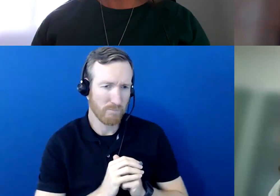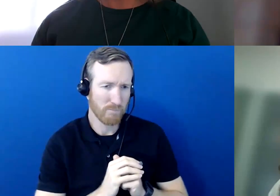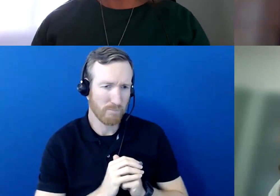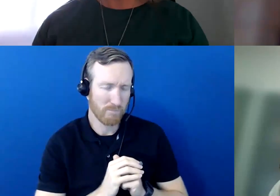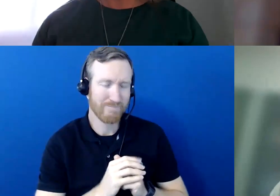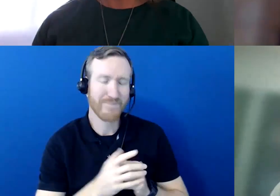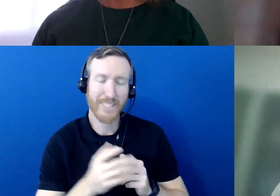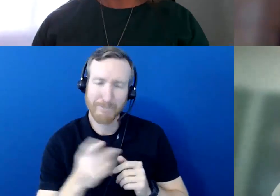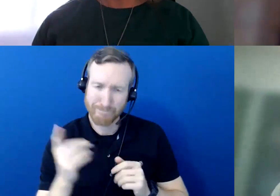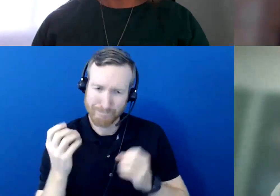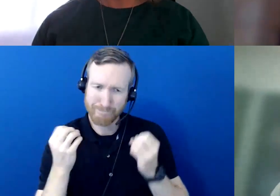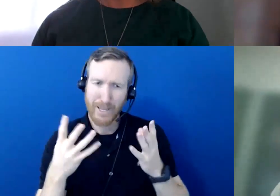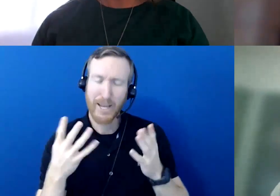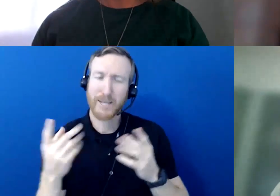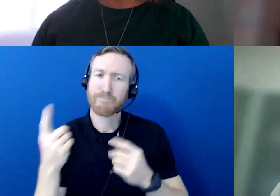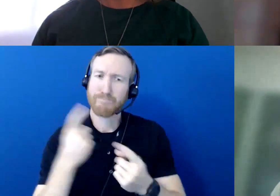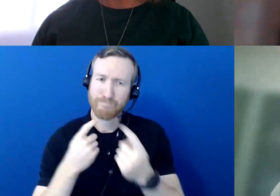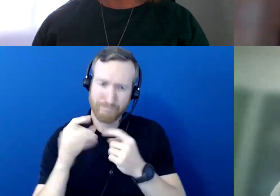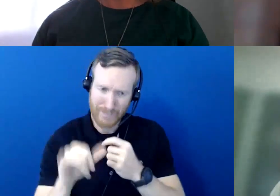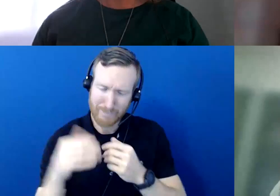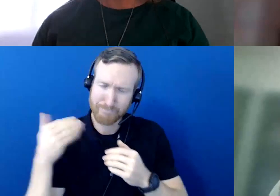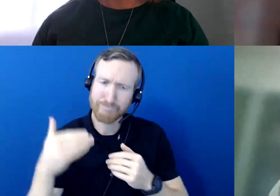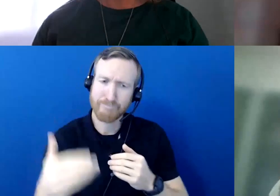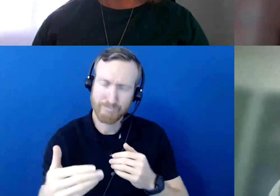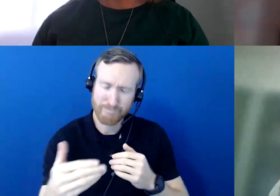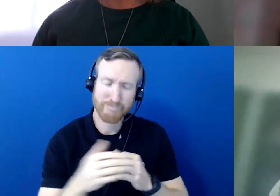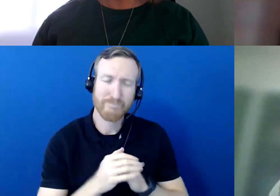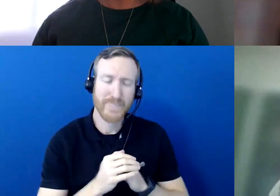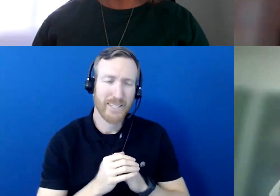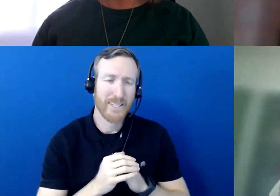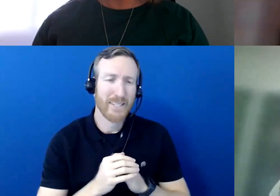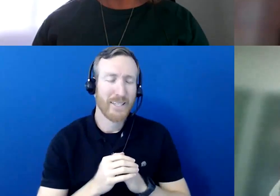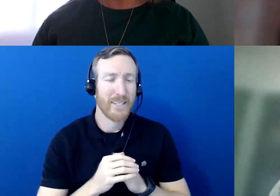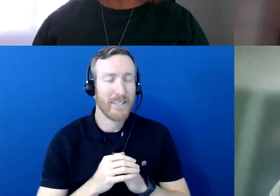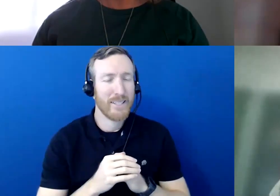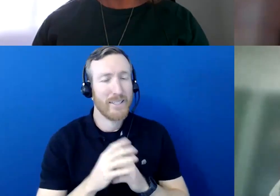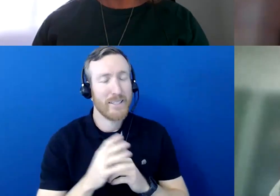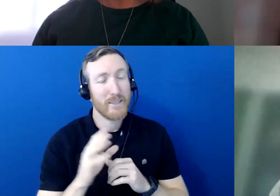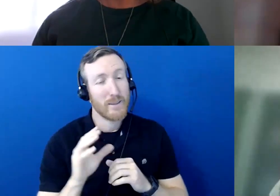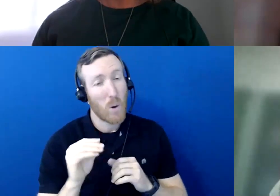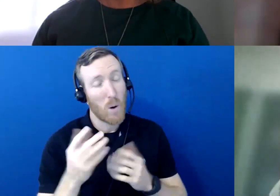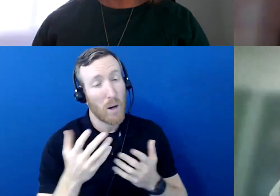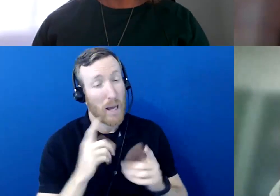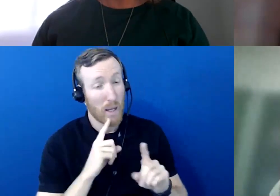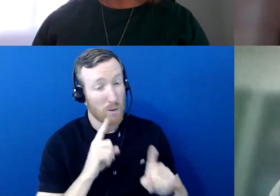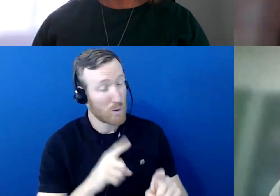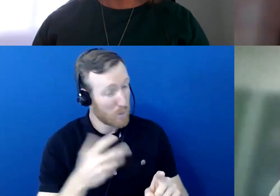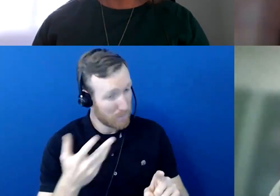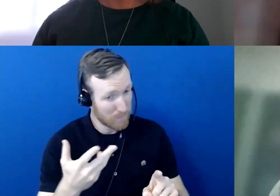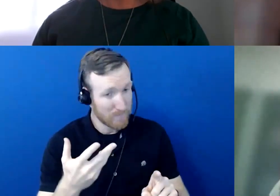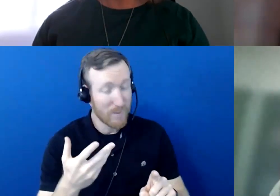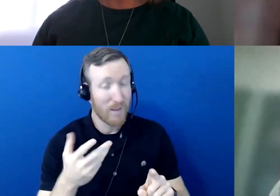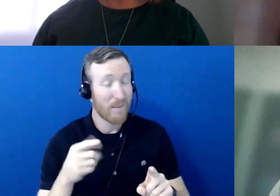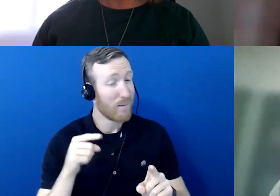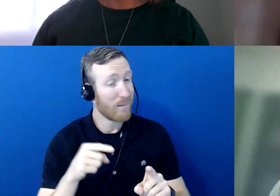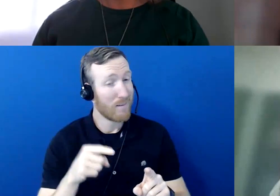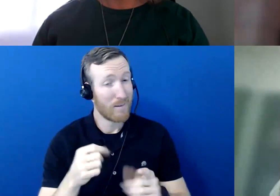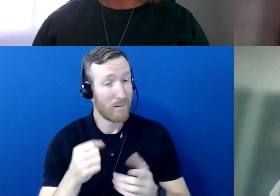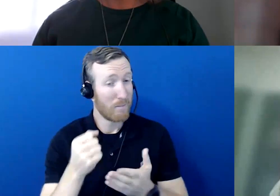frequent question. You're absolutely right. Maybe just say that the passport is